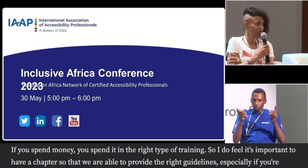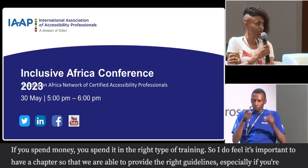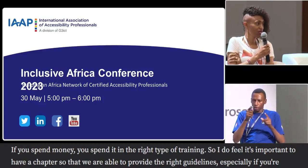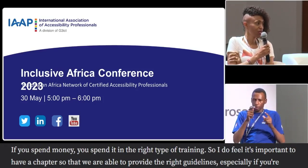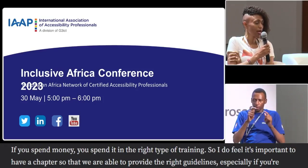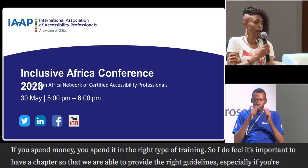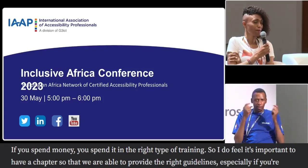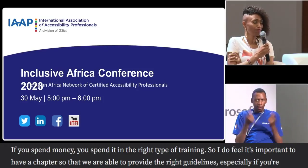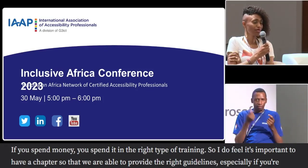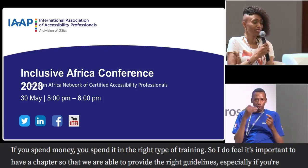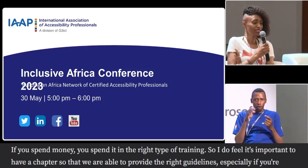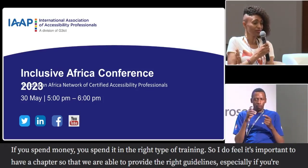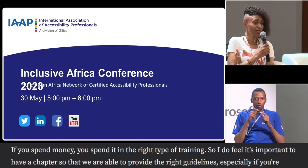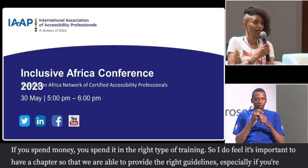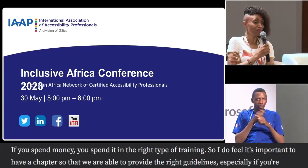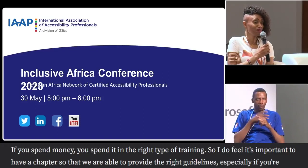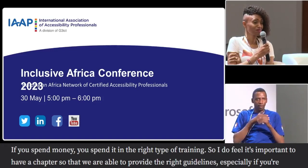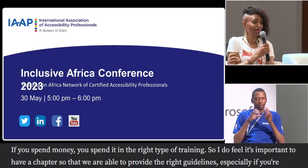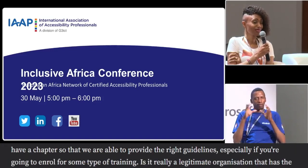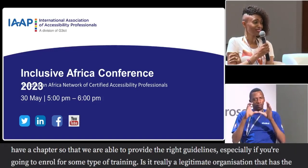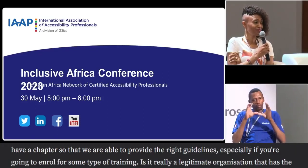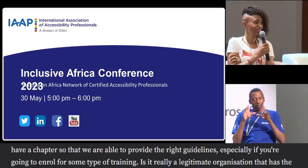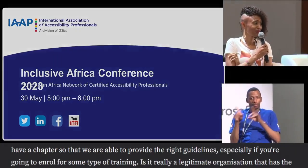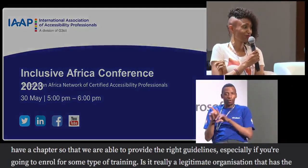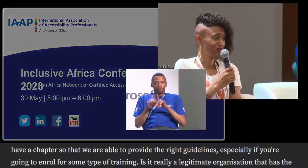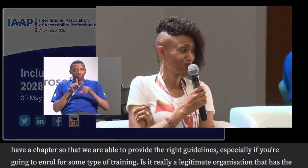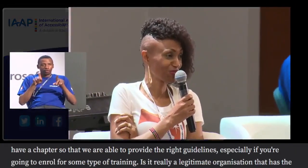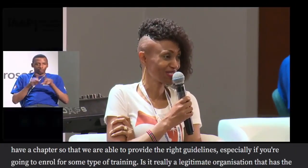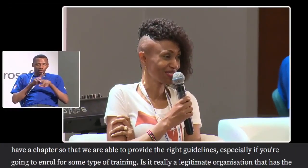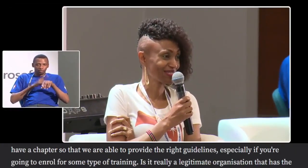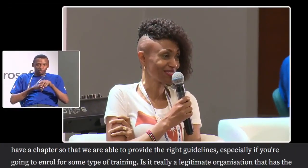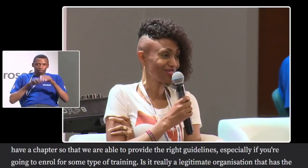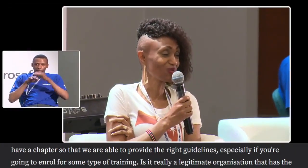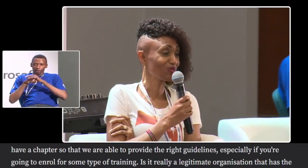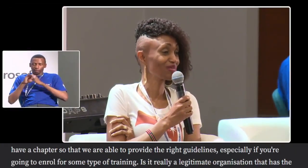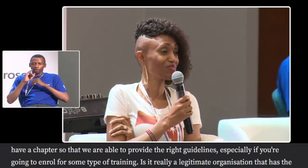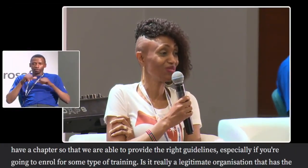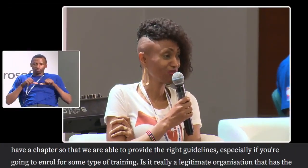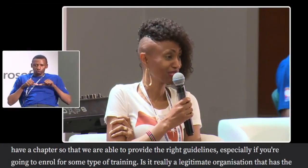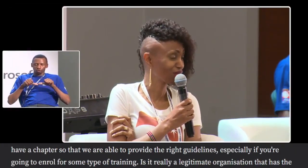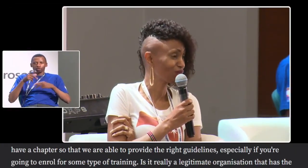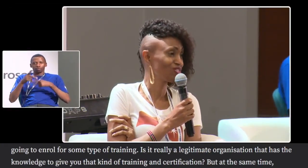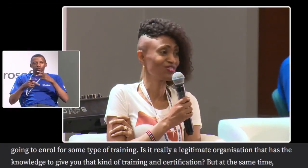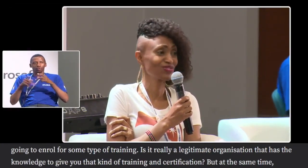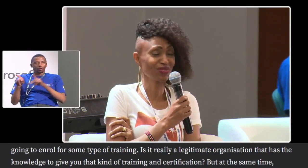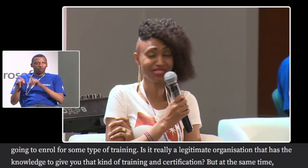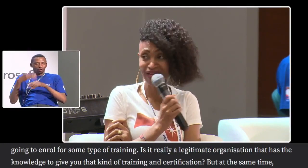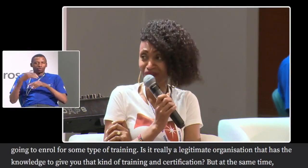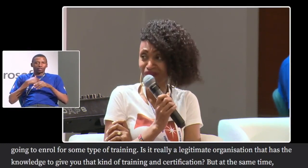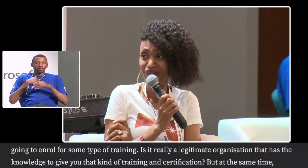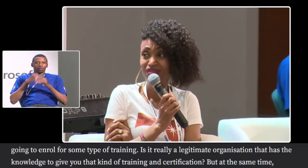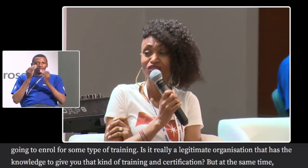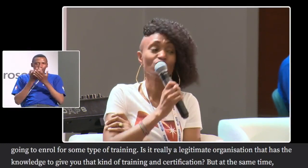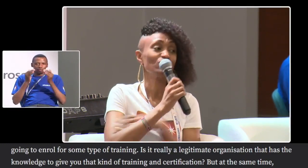certification? But at the same time, accessibility is a continuous process. There's always something new. Technology changes all the